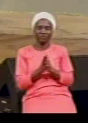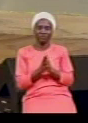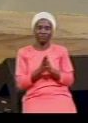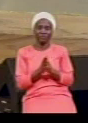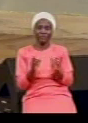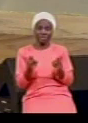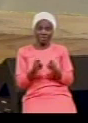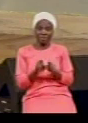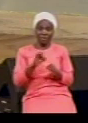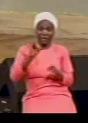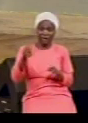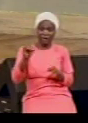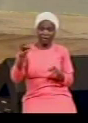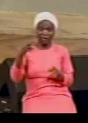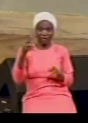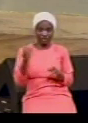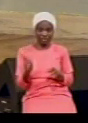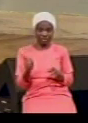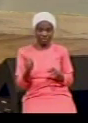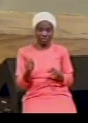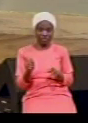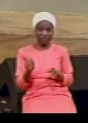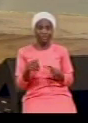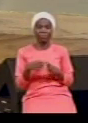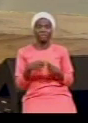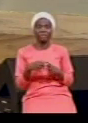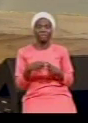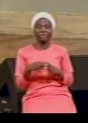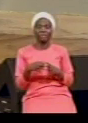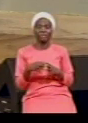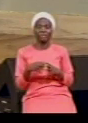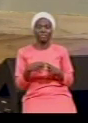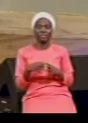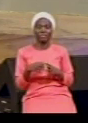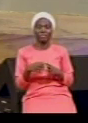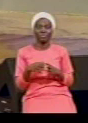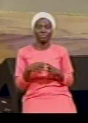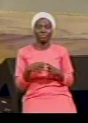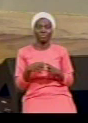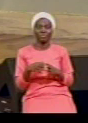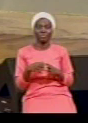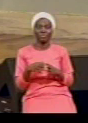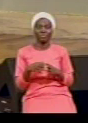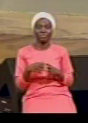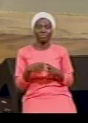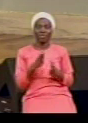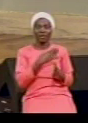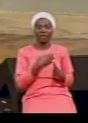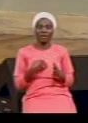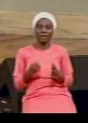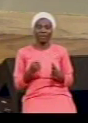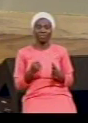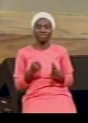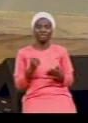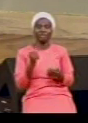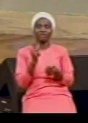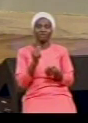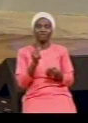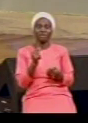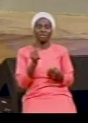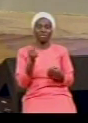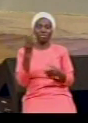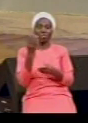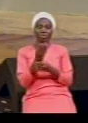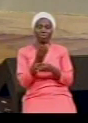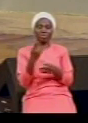Like Joshua walked and stepped on the heads and the necks of the enemies, you